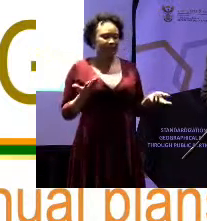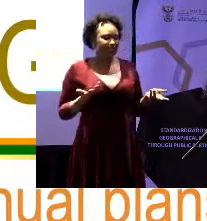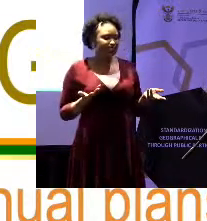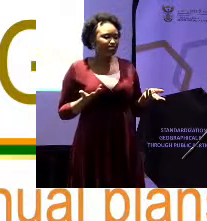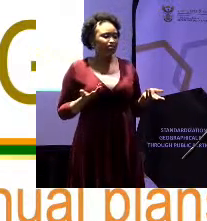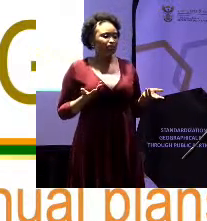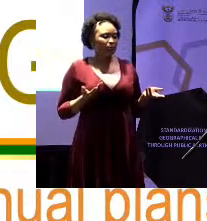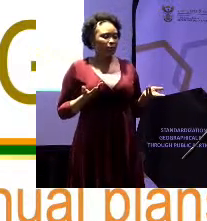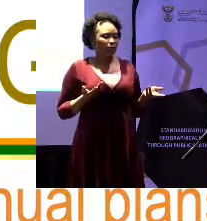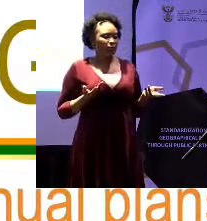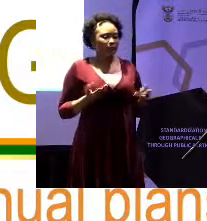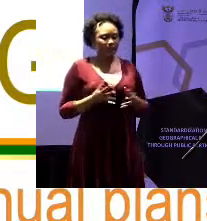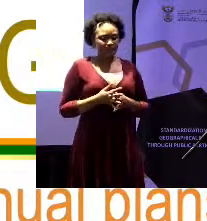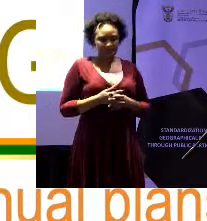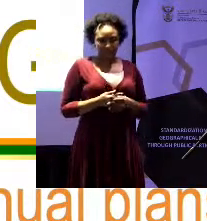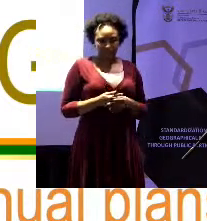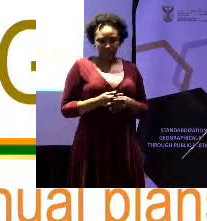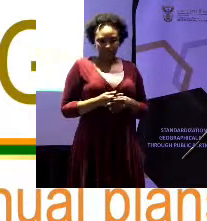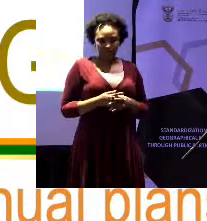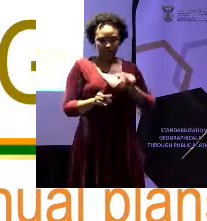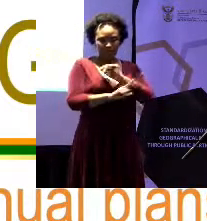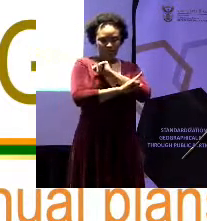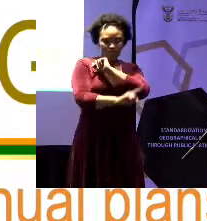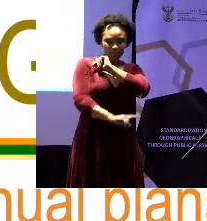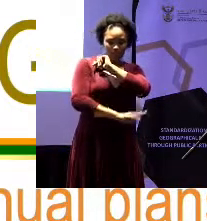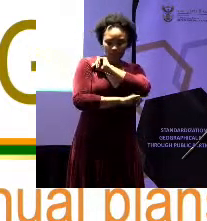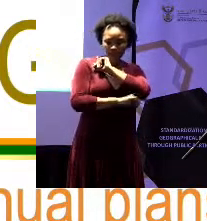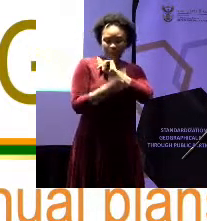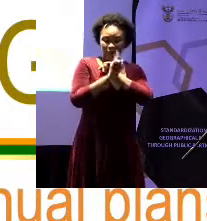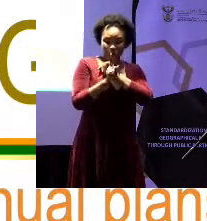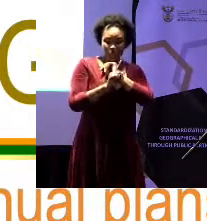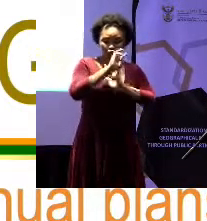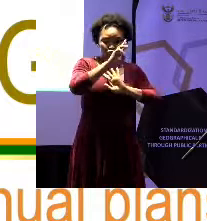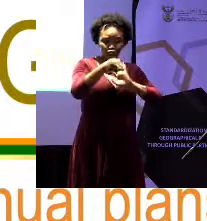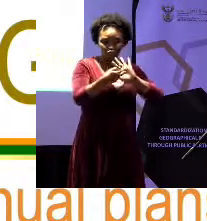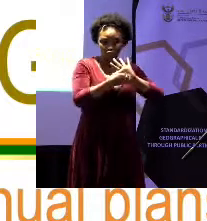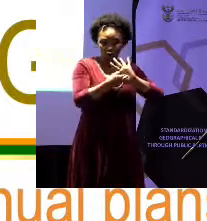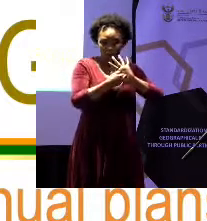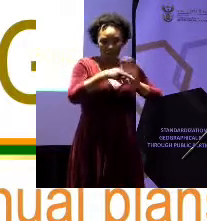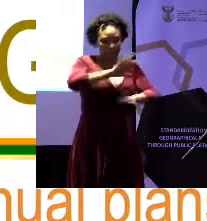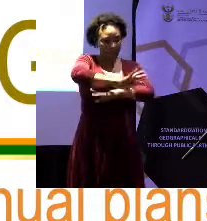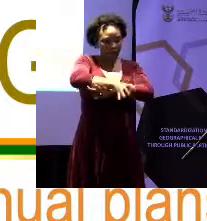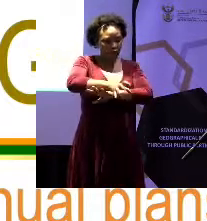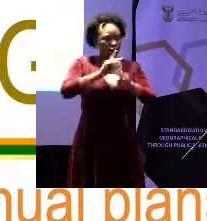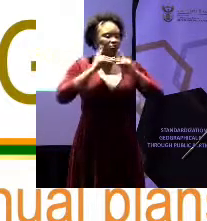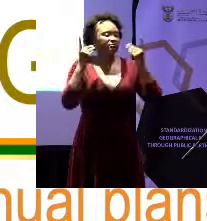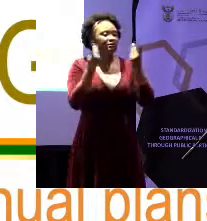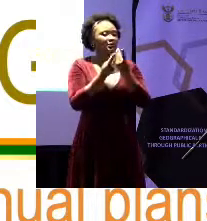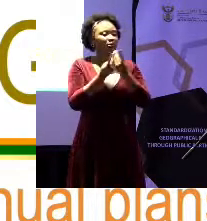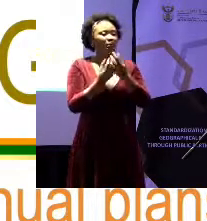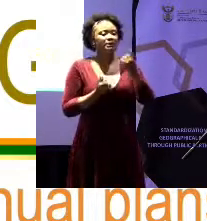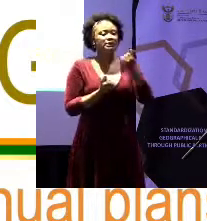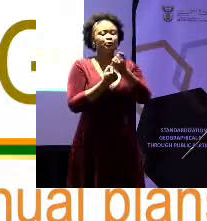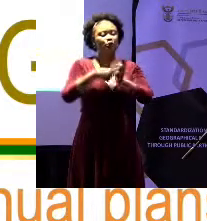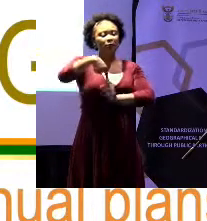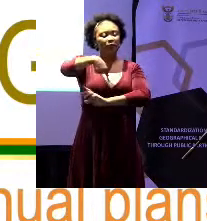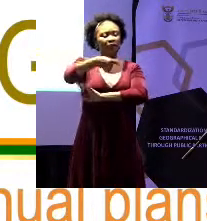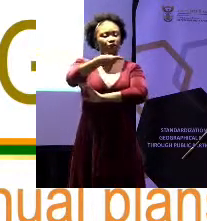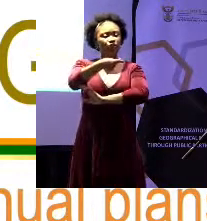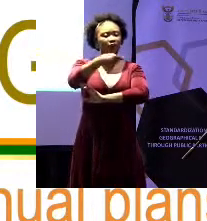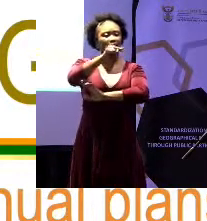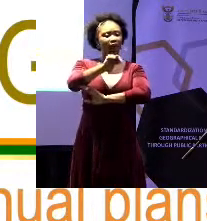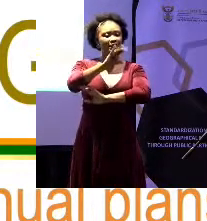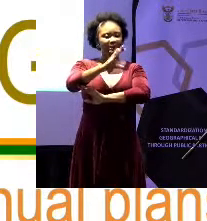communities. And then lastly, the role of the provincial departments in supporting PGNCs.